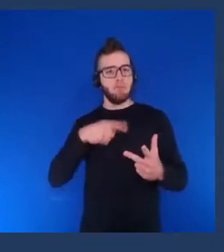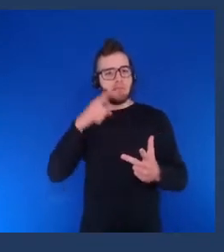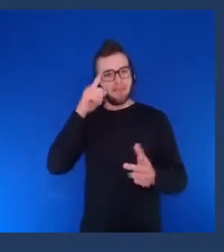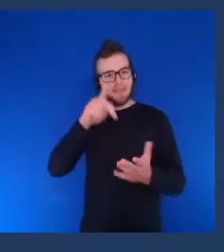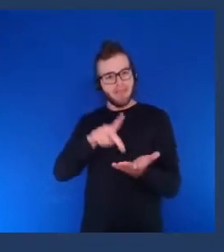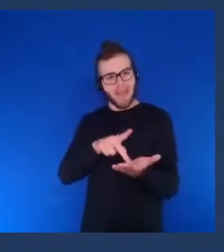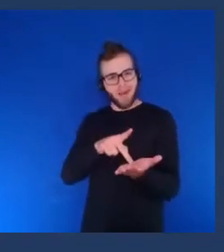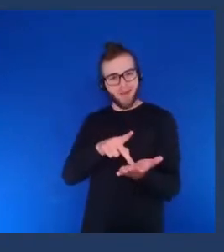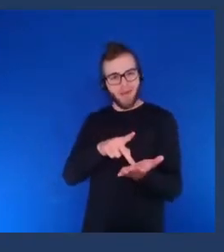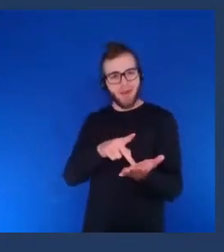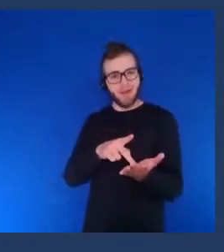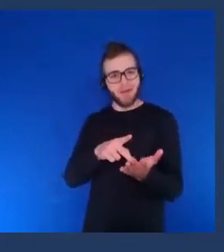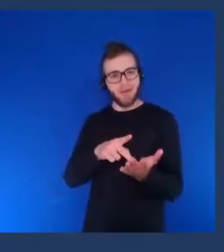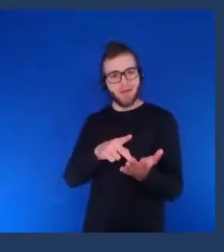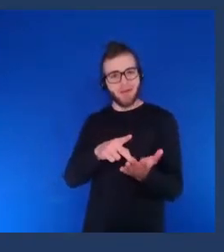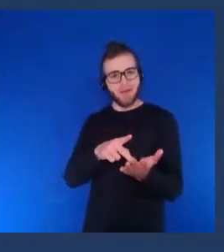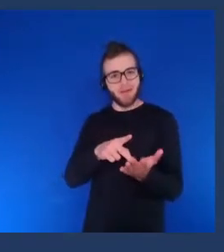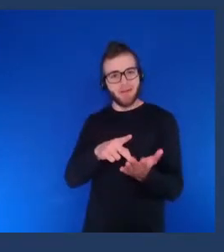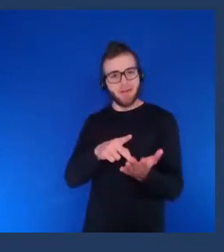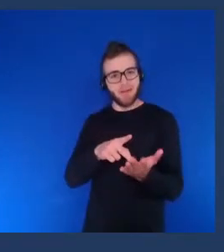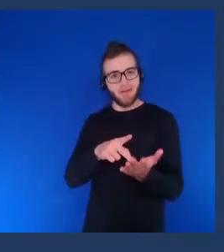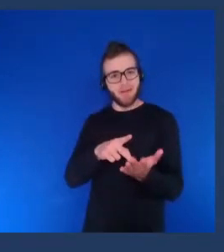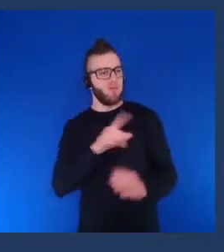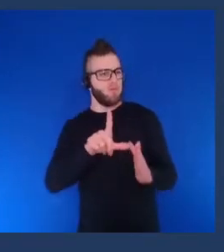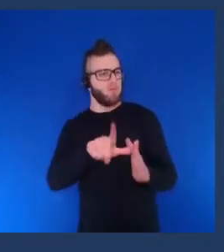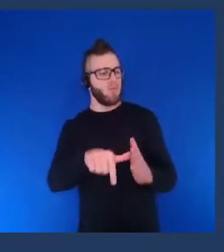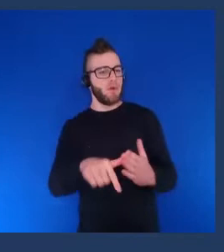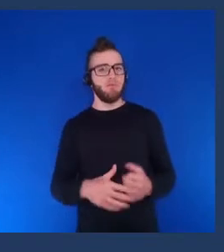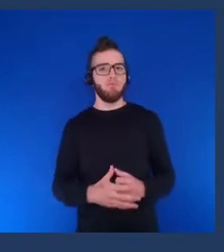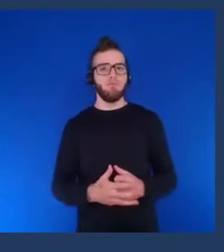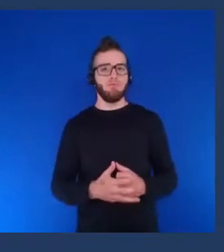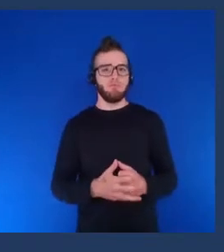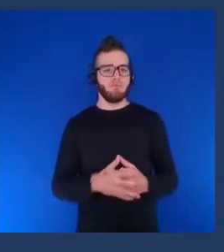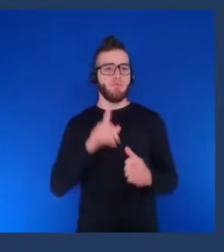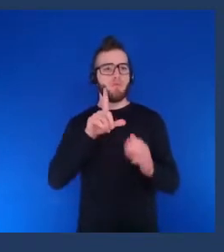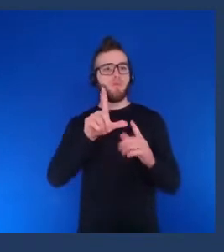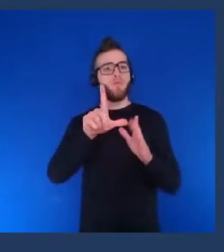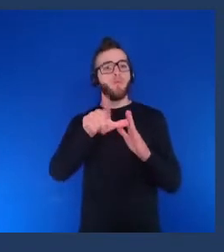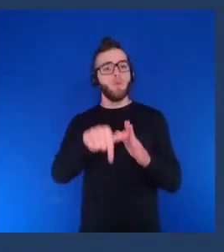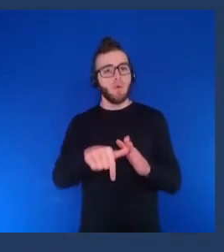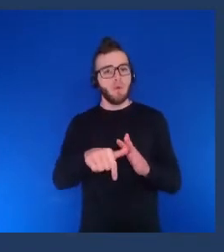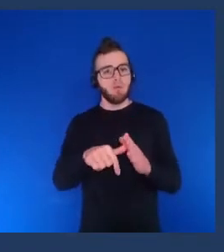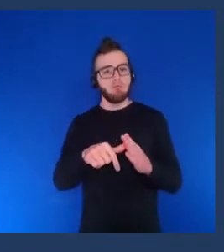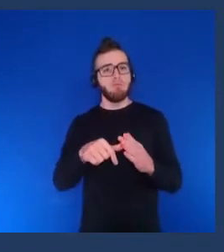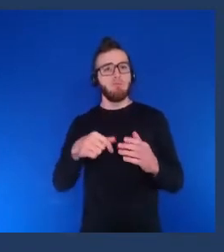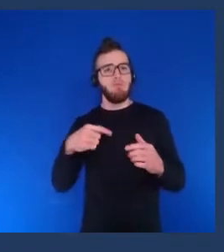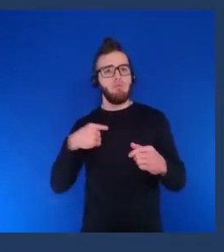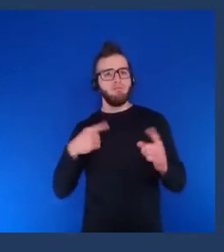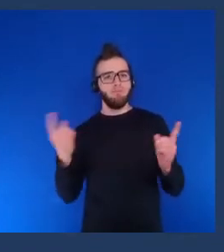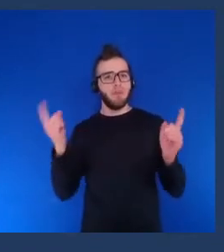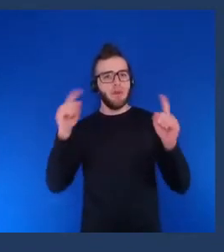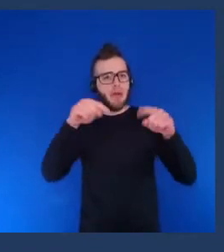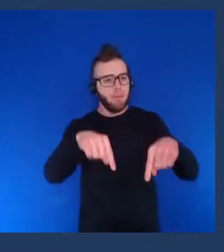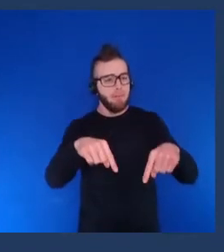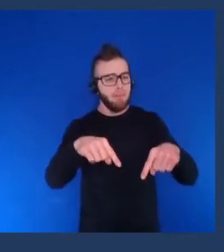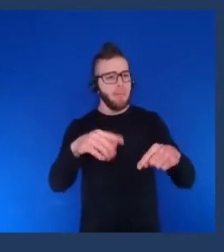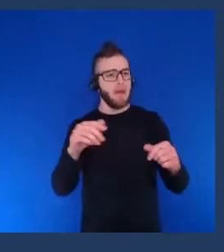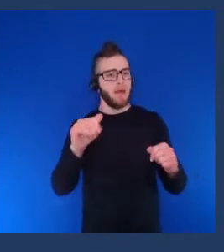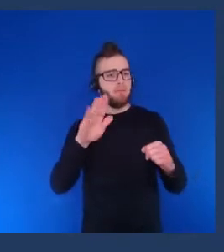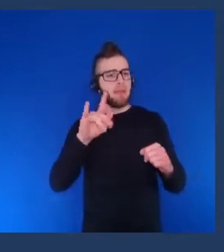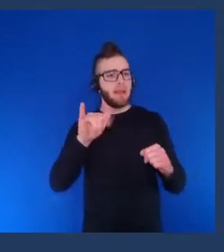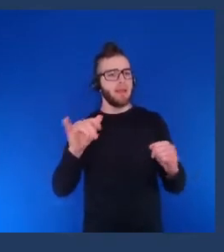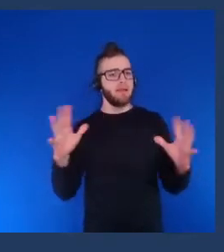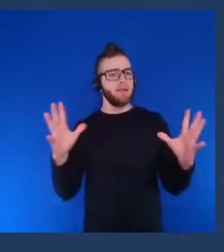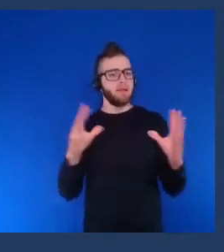ways, coming to the Ability Summit and celebrating the 10th anniversary is really coming full circle. And it's very, very special because